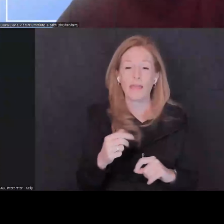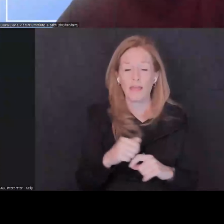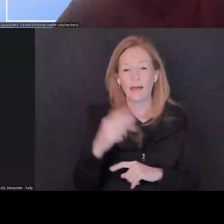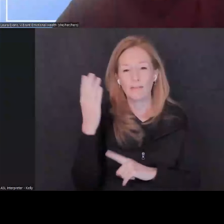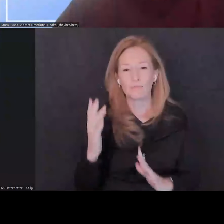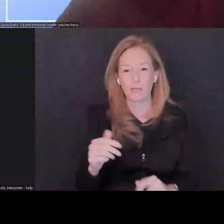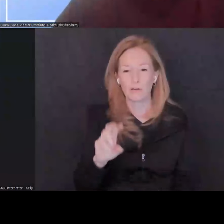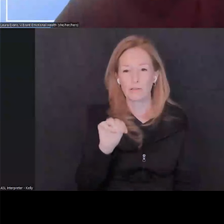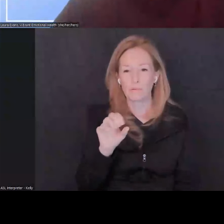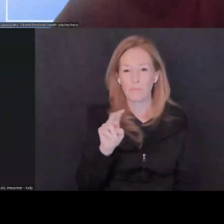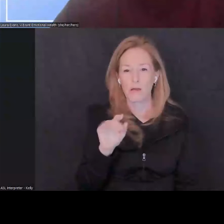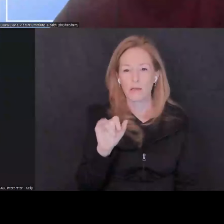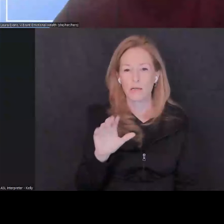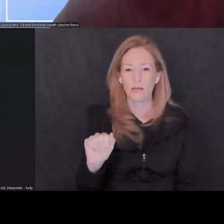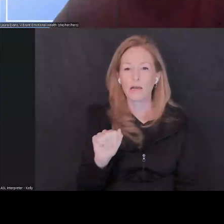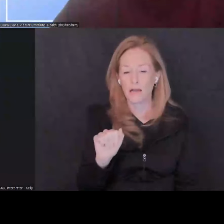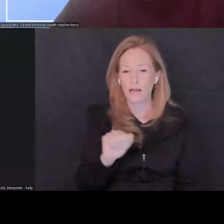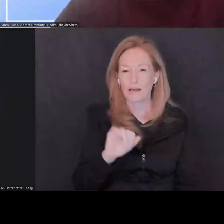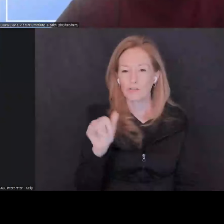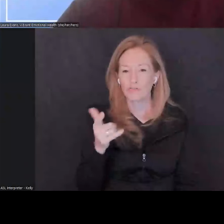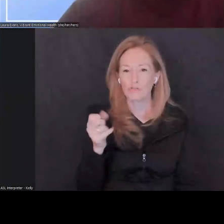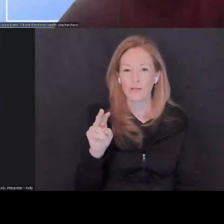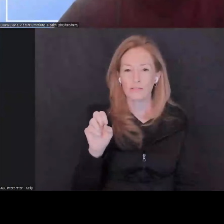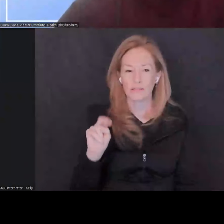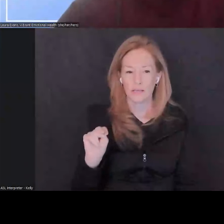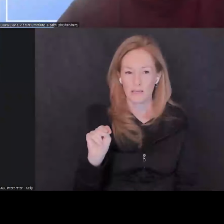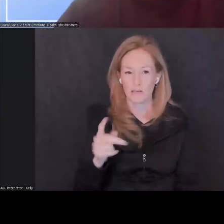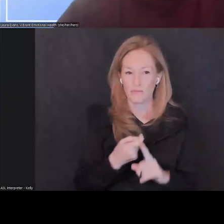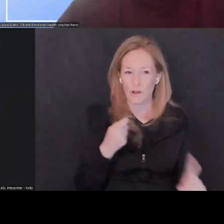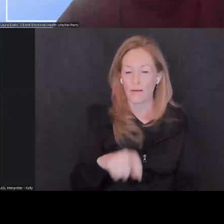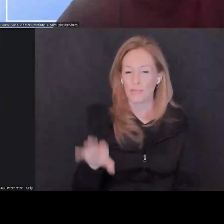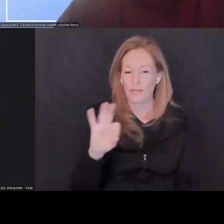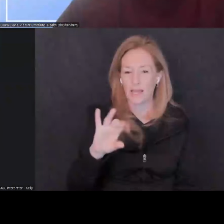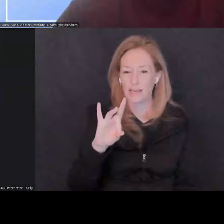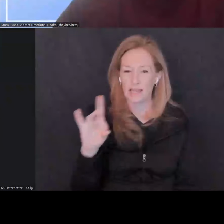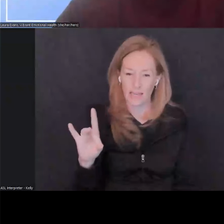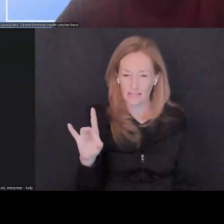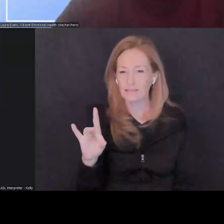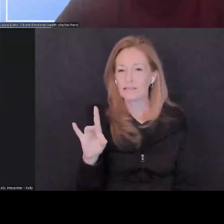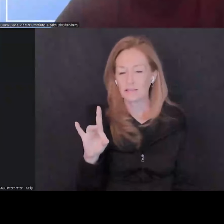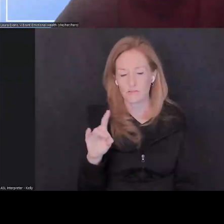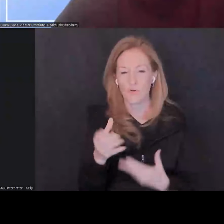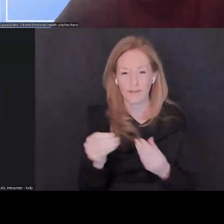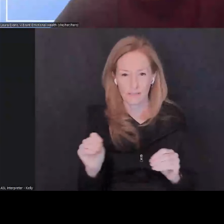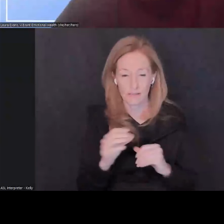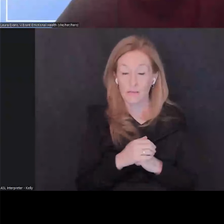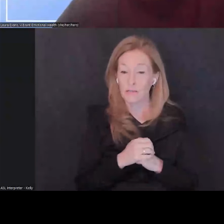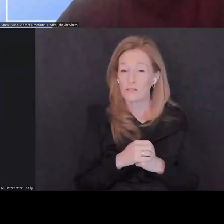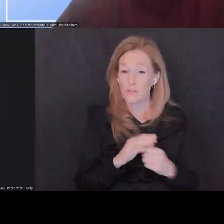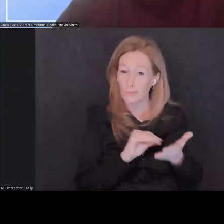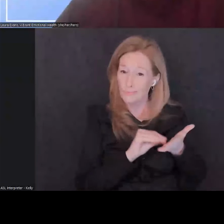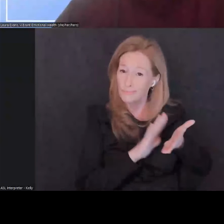who heads up the SAMHSA 988 coordinating office. Very excited about that. So please mark your calendars and try to join us